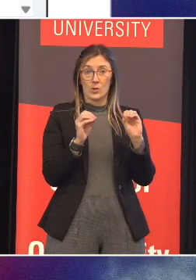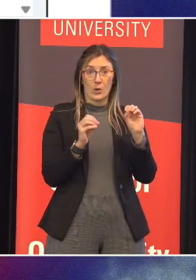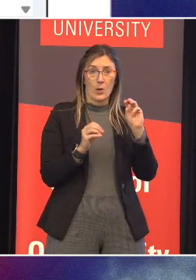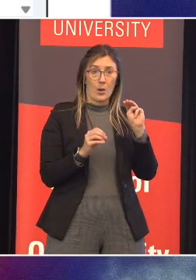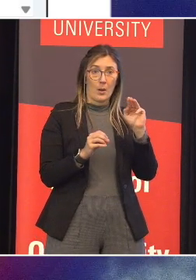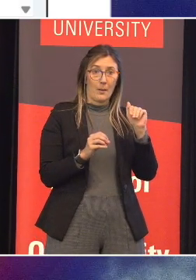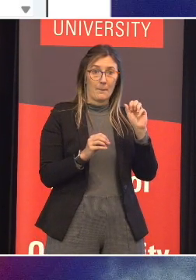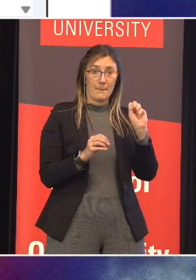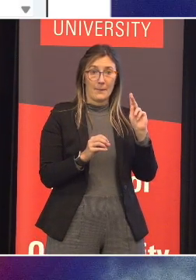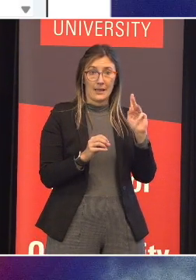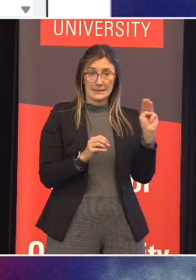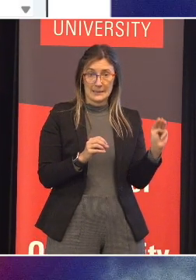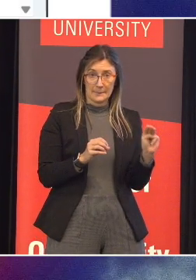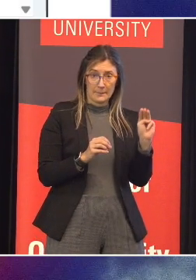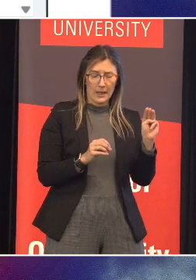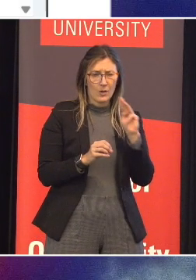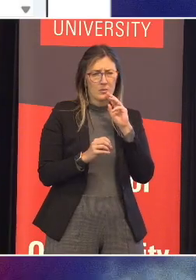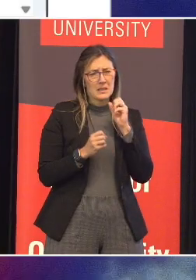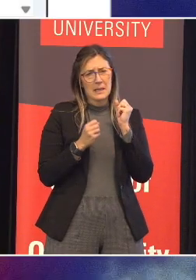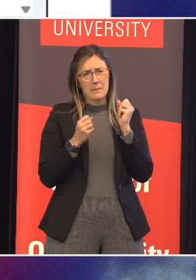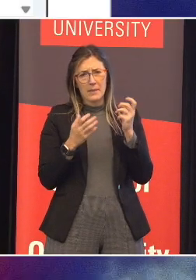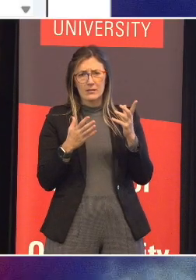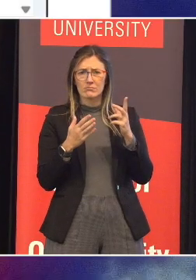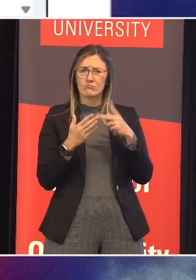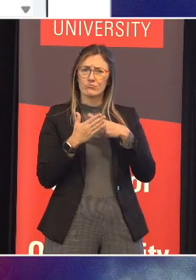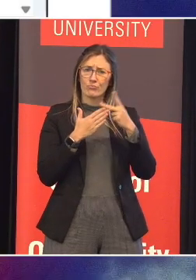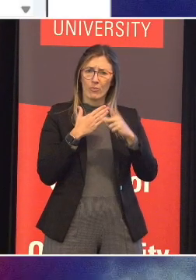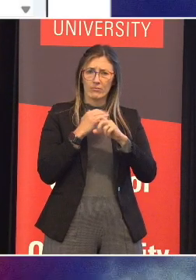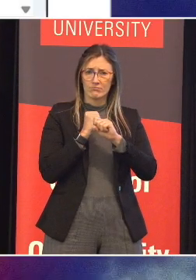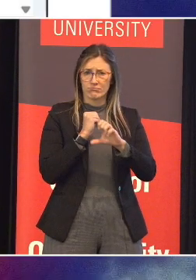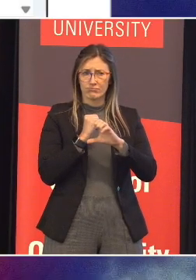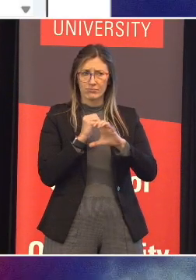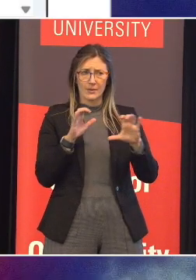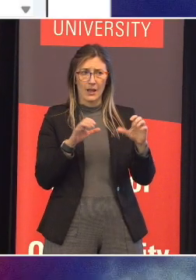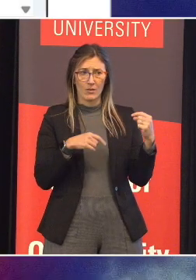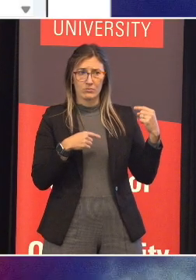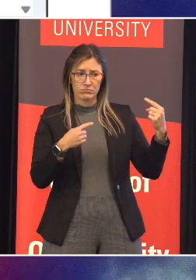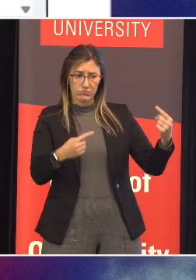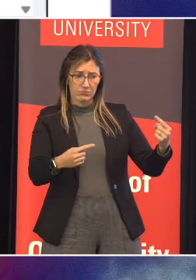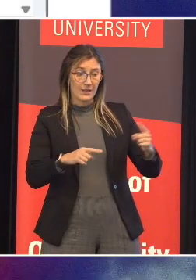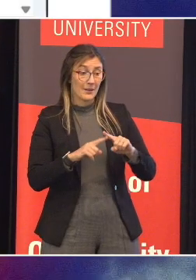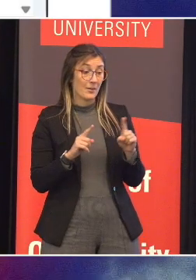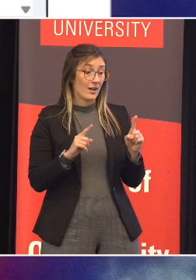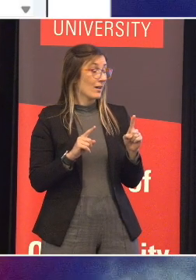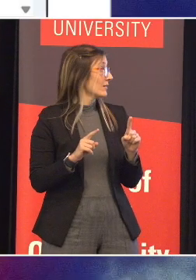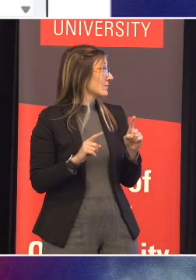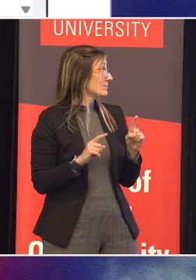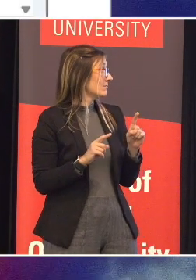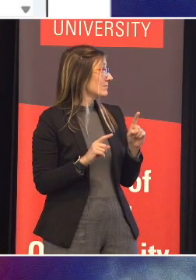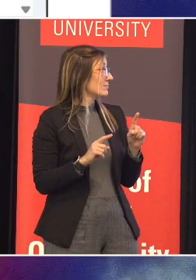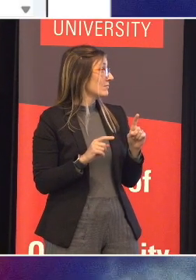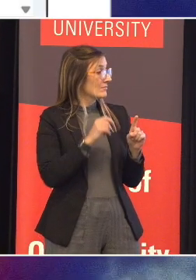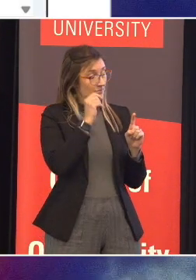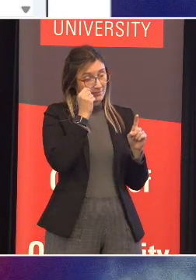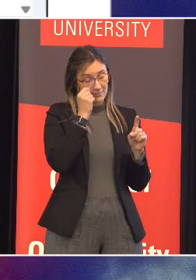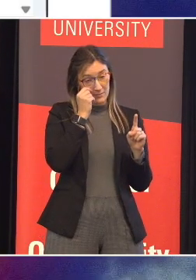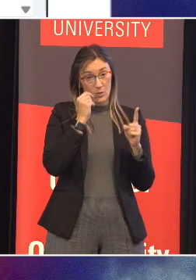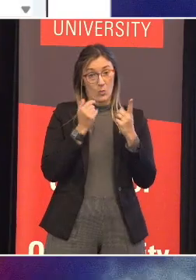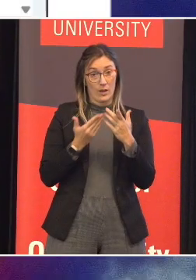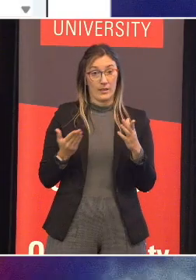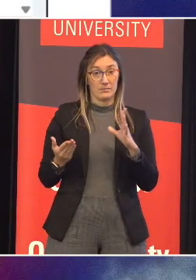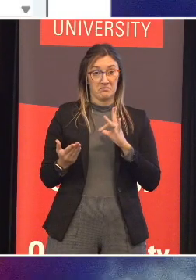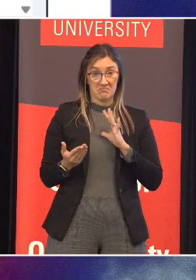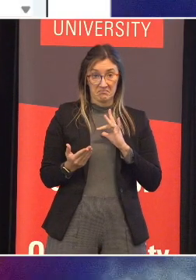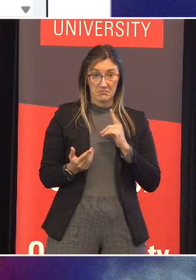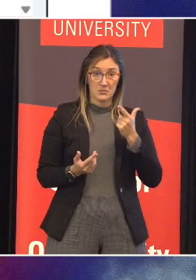have done over the years. But this one thing that Grackle does really well is keep up with